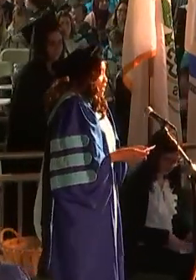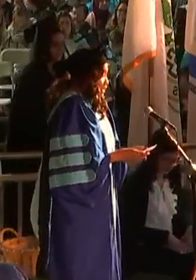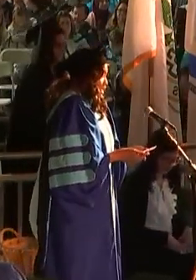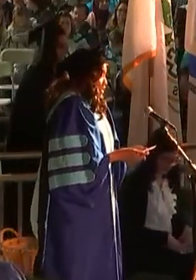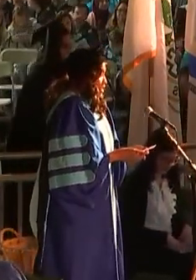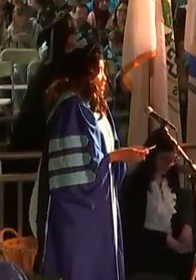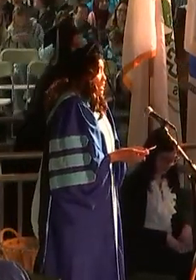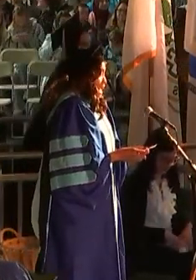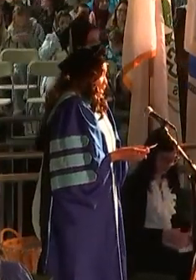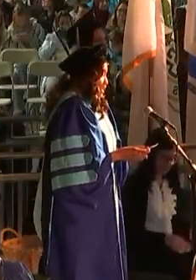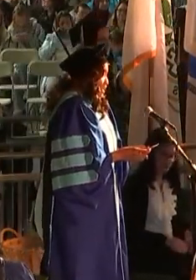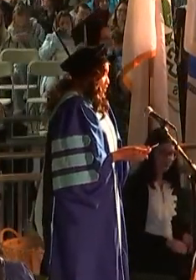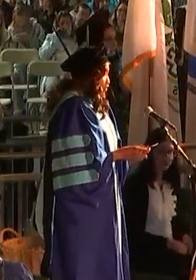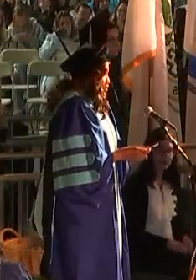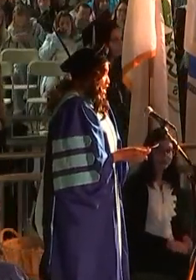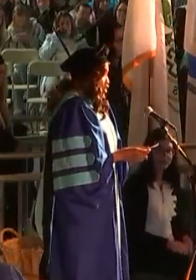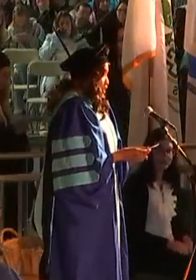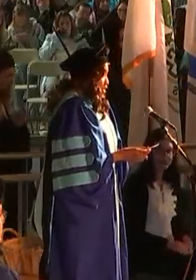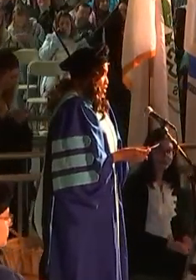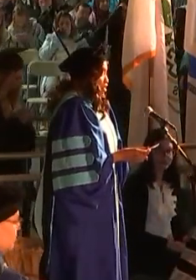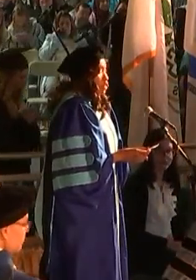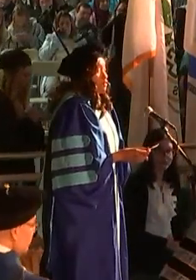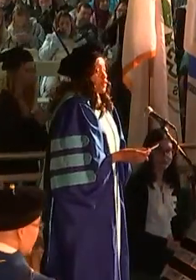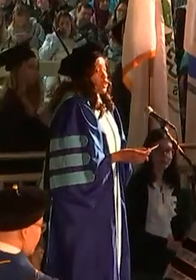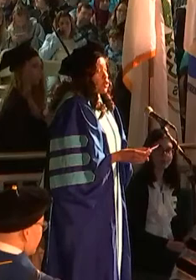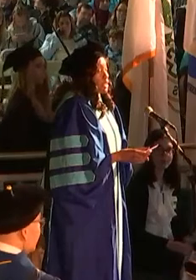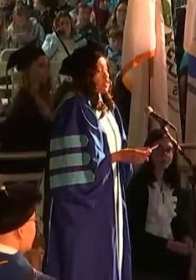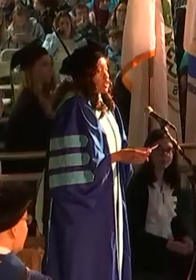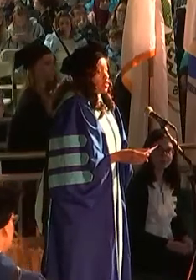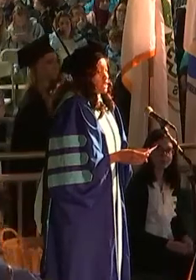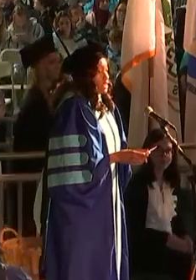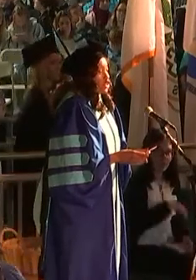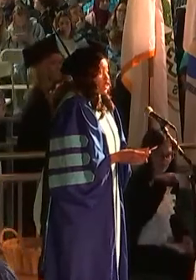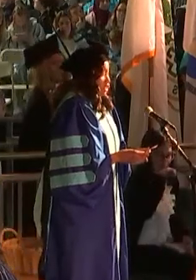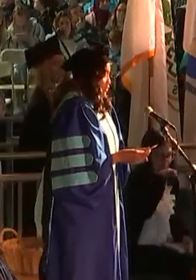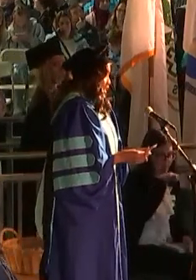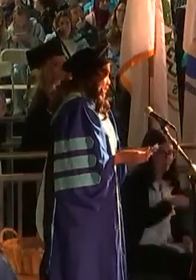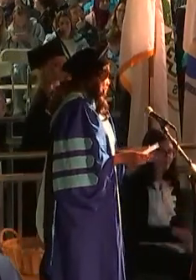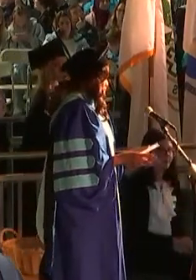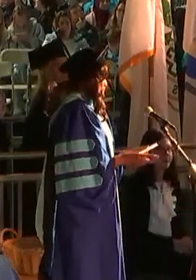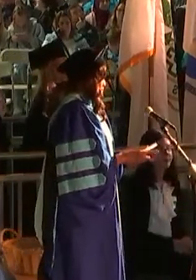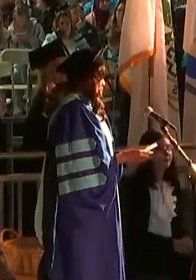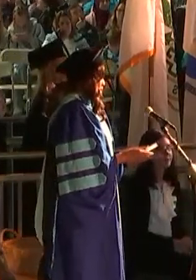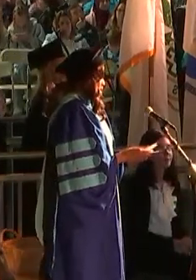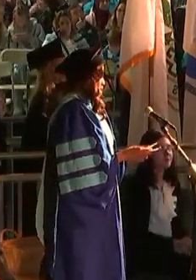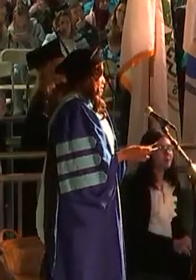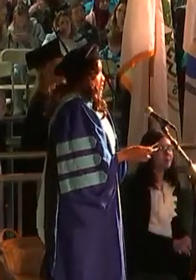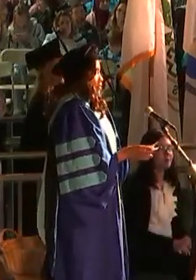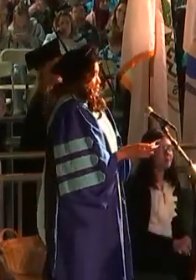Now announcing the candidates for graduation for Human Services Certificate.